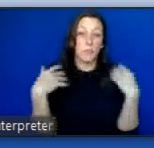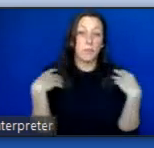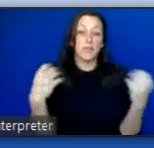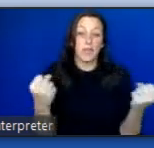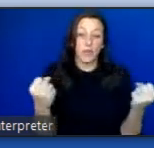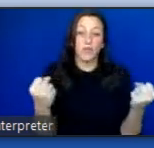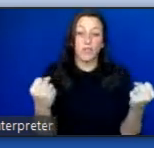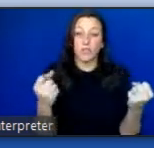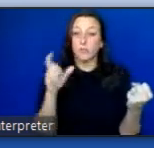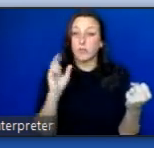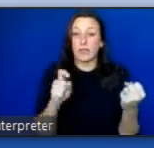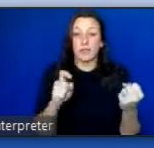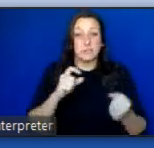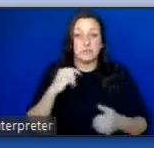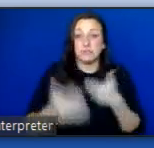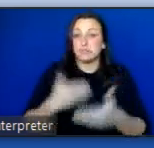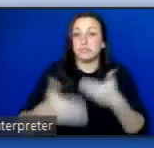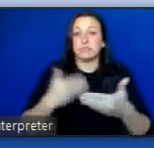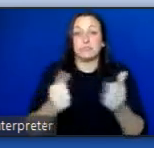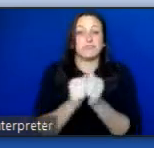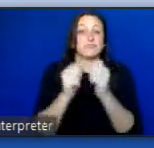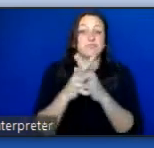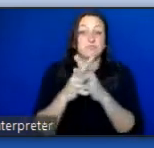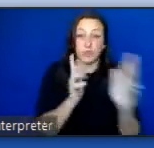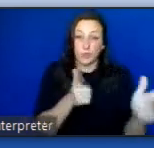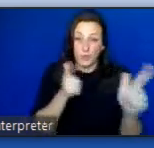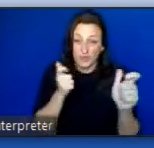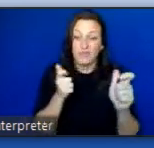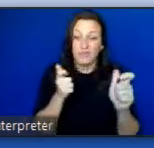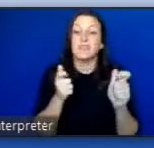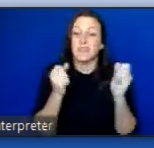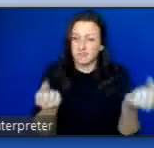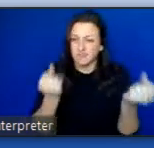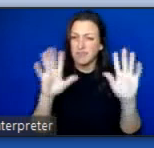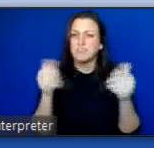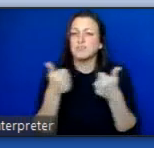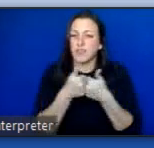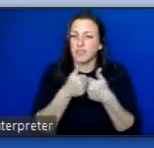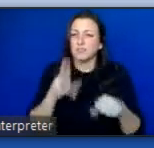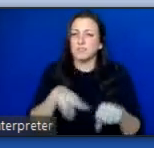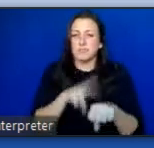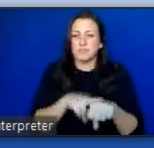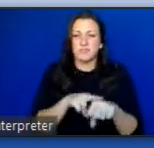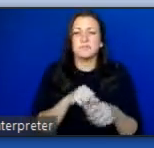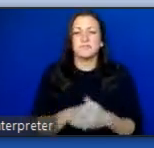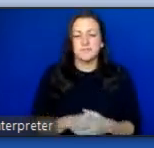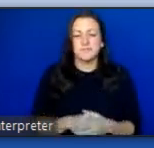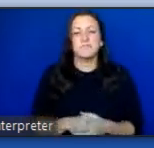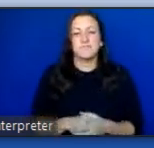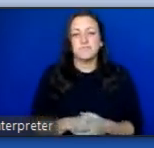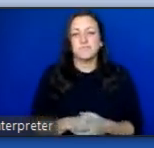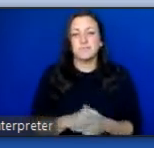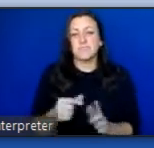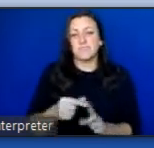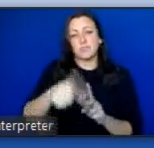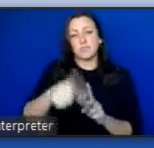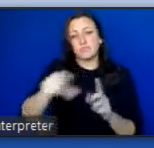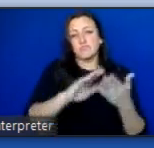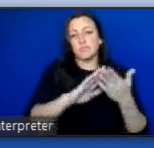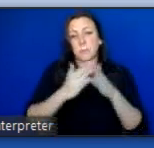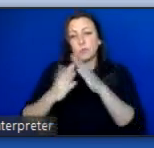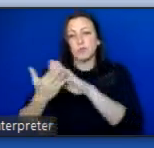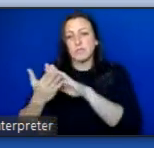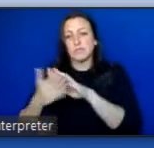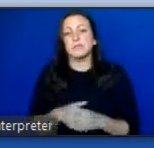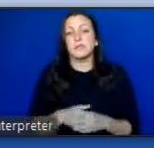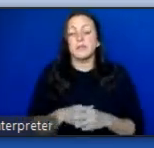very quickly, and we also know the challenges that our community members faced. However, I was